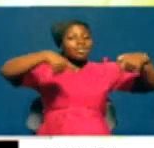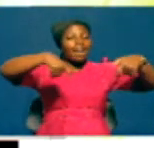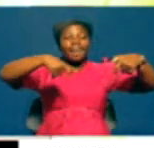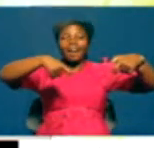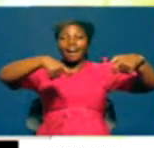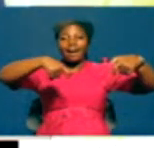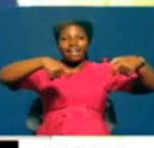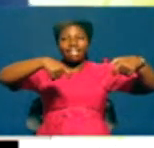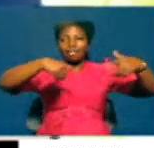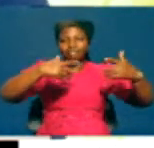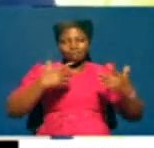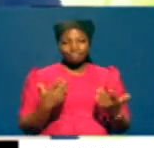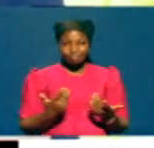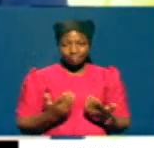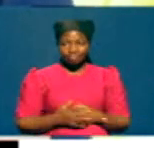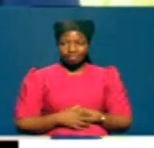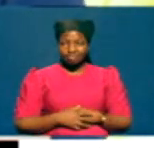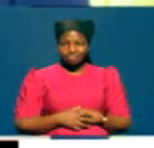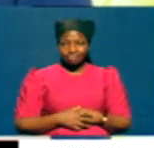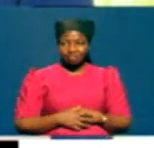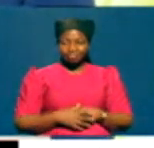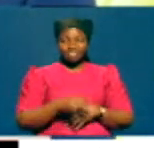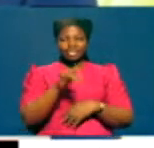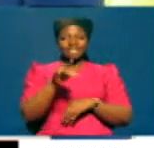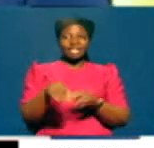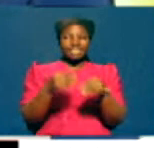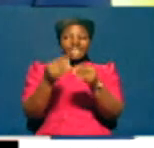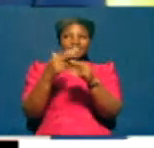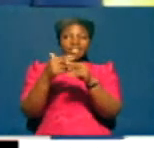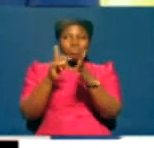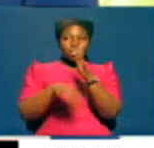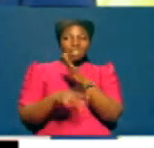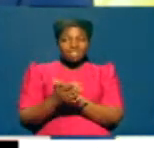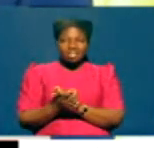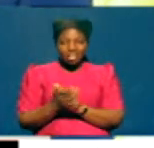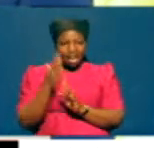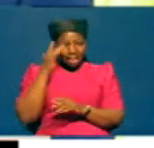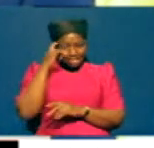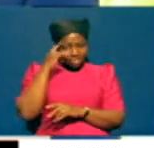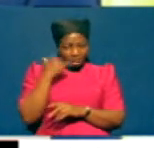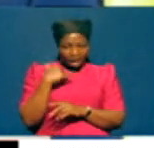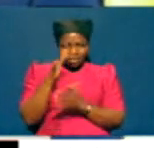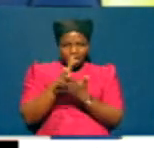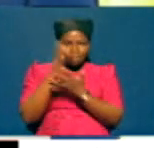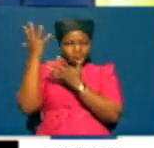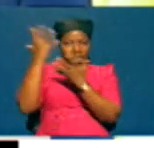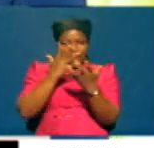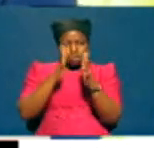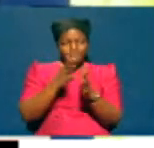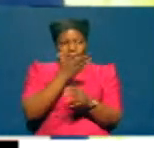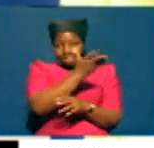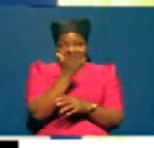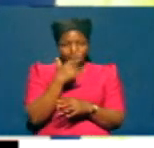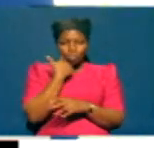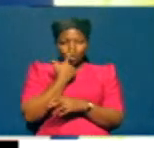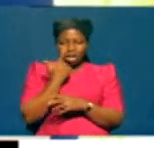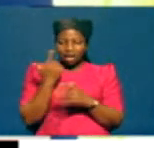Is it the less than, they call it LSM, I think there's some importers here. Where our people in